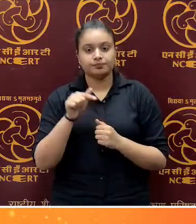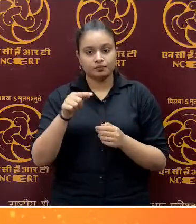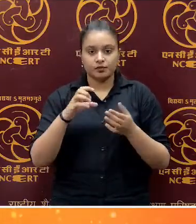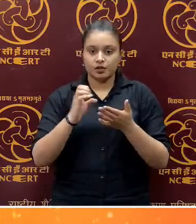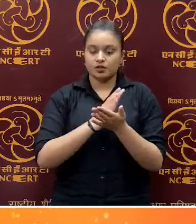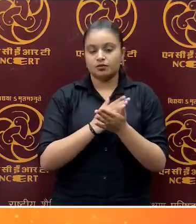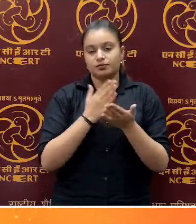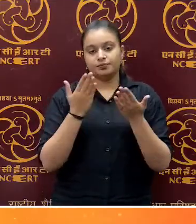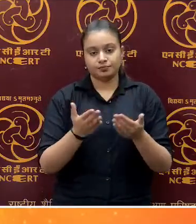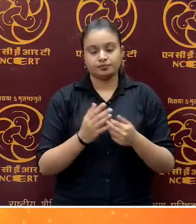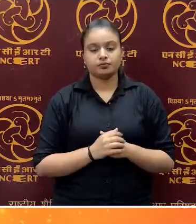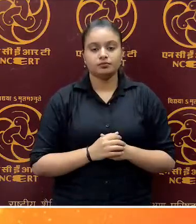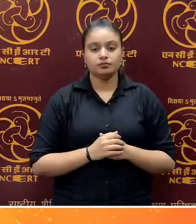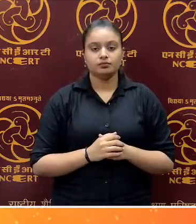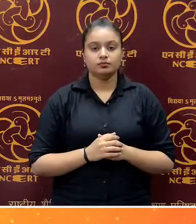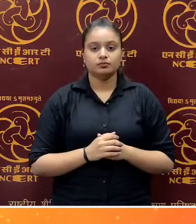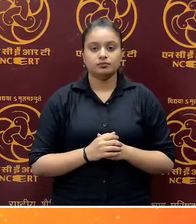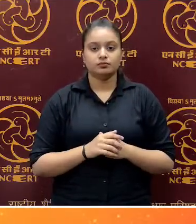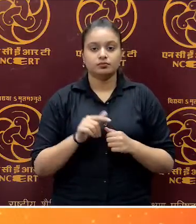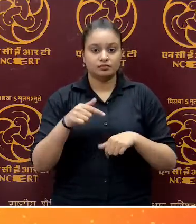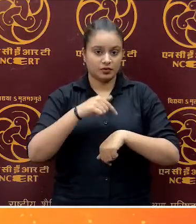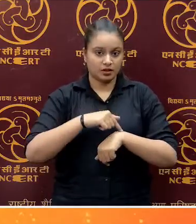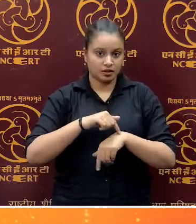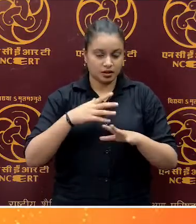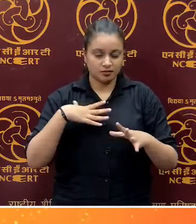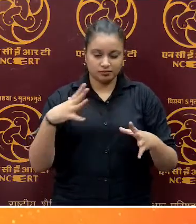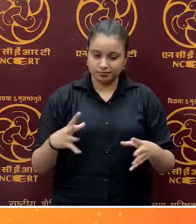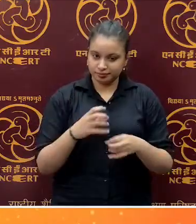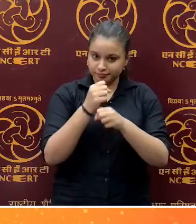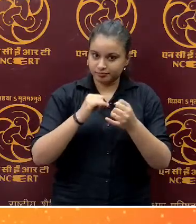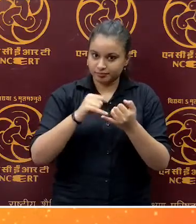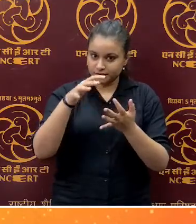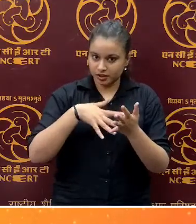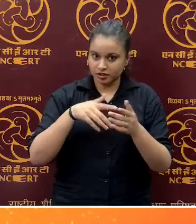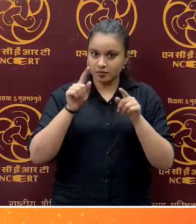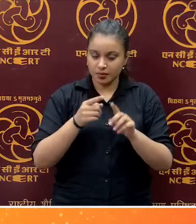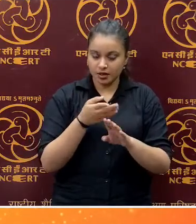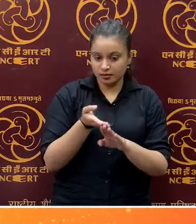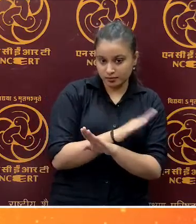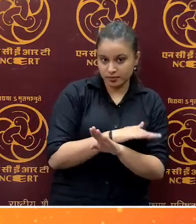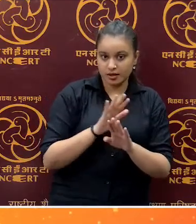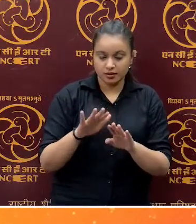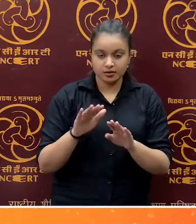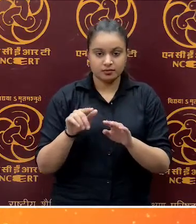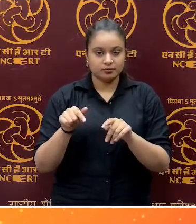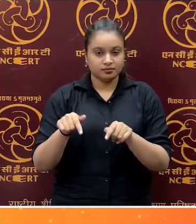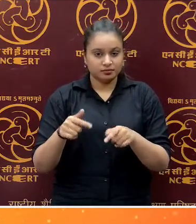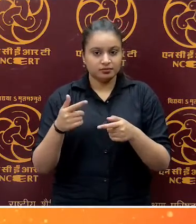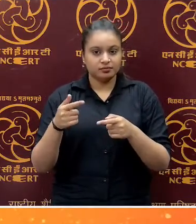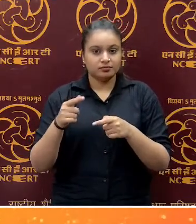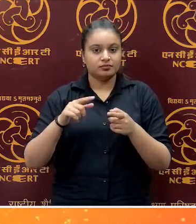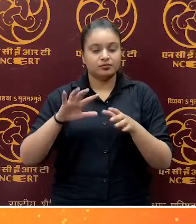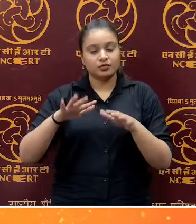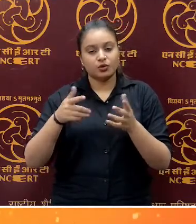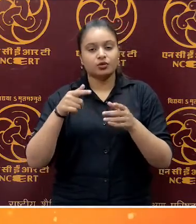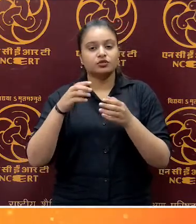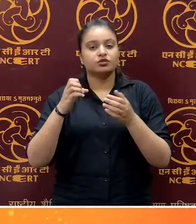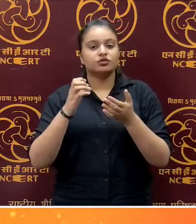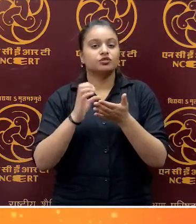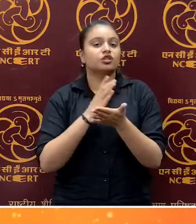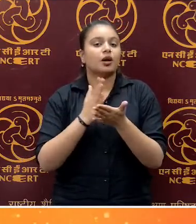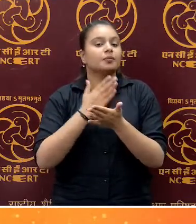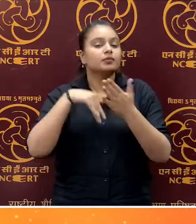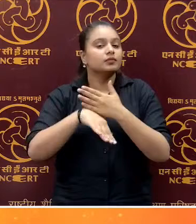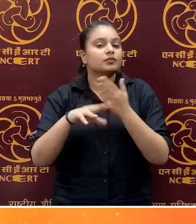lesson, and I think it's now time for me to wind up the session, but not before getting the takeaway from this chapter. So